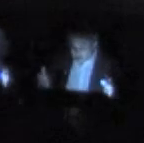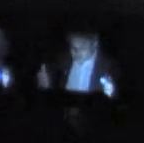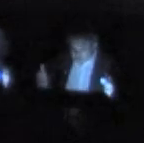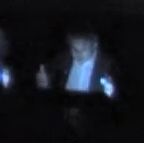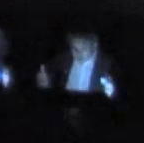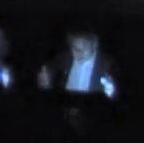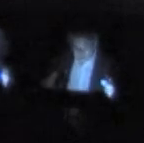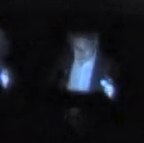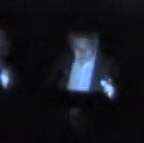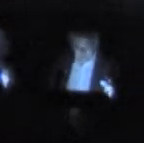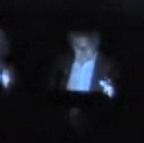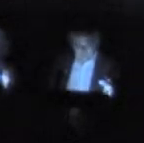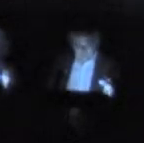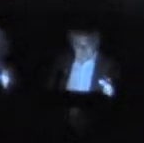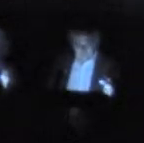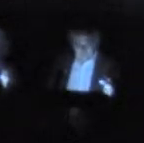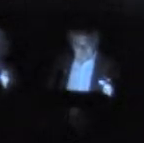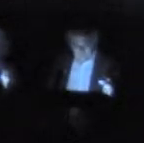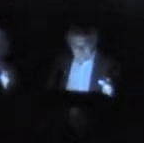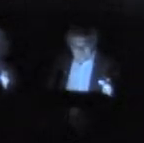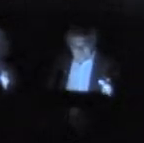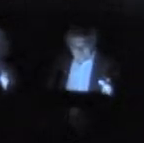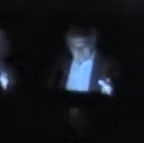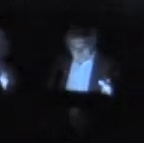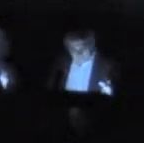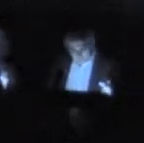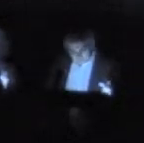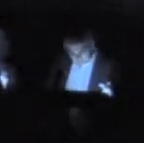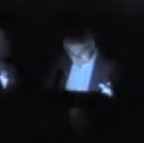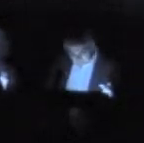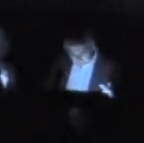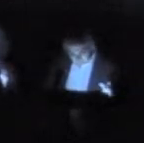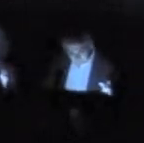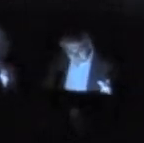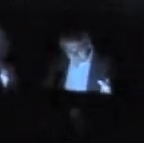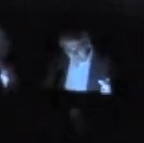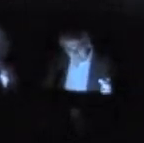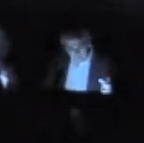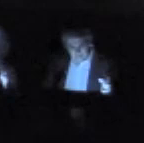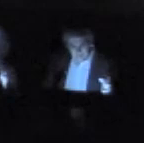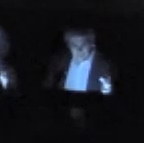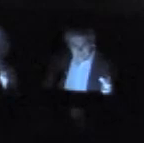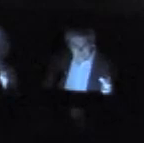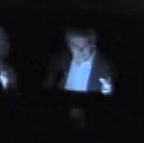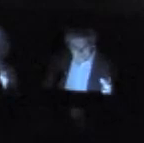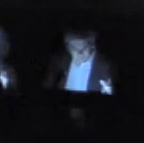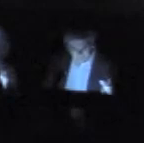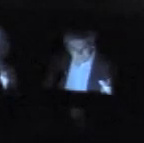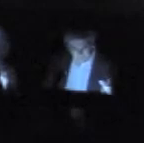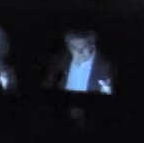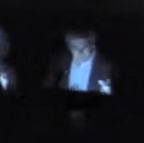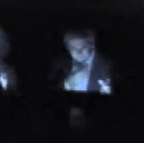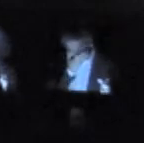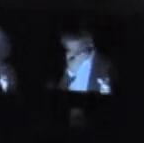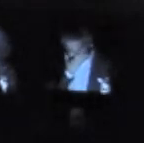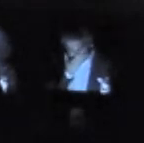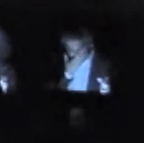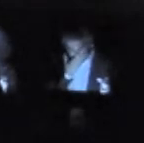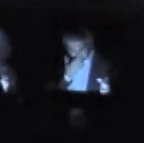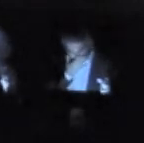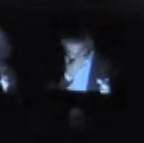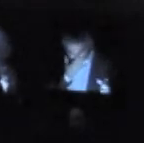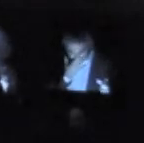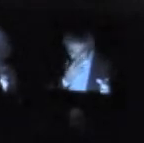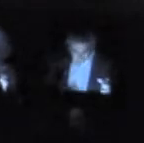not like that I can see it clearly there's no doubt about what's happening you've got to understand even